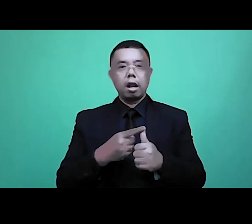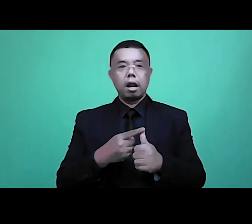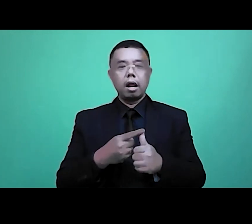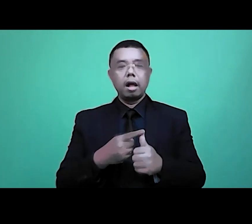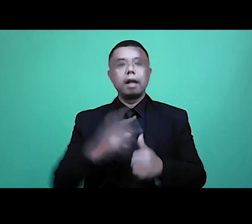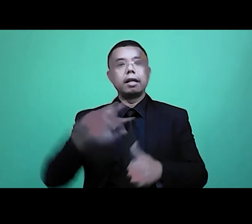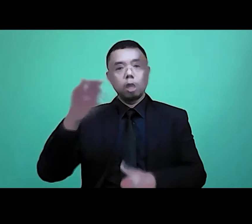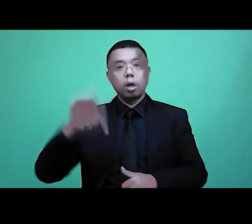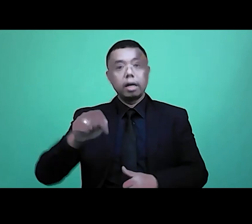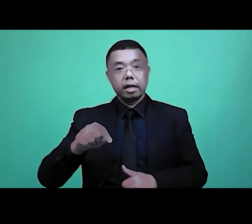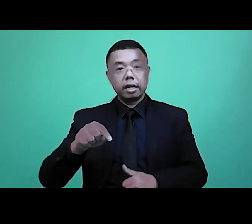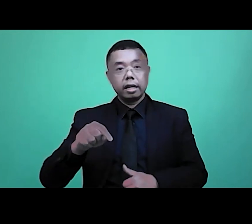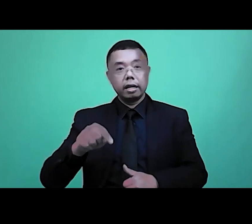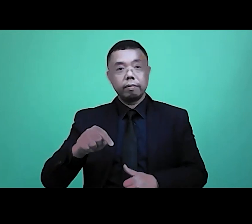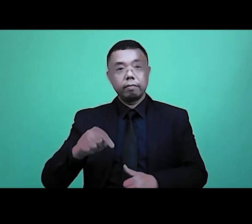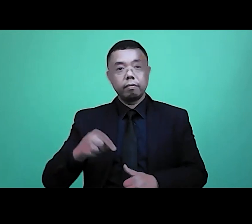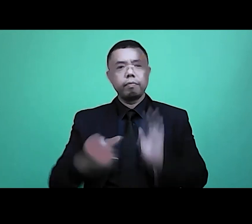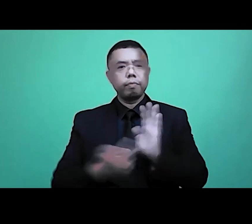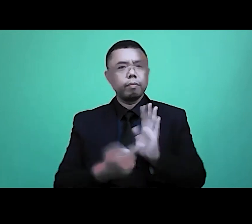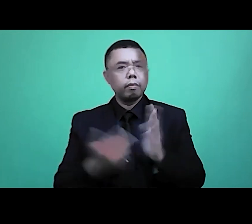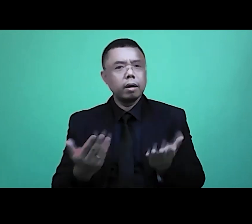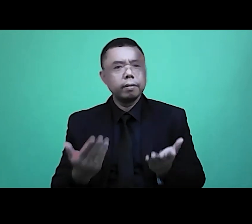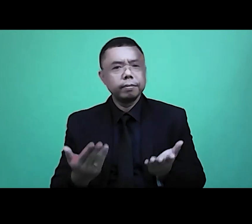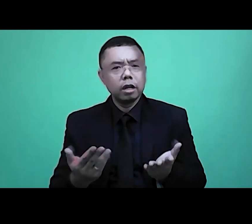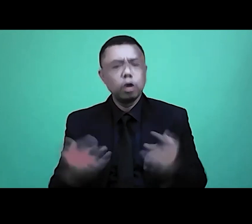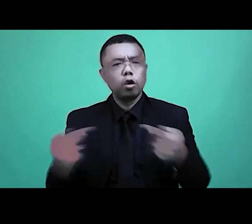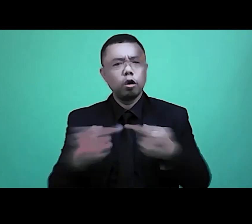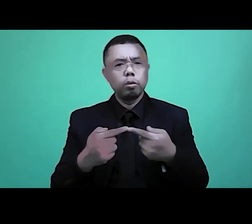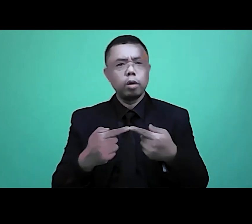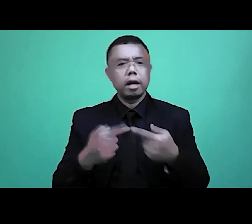their commercial links and develop new opportunities.